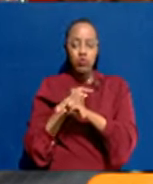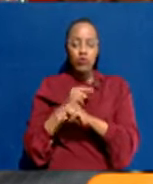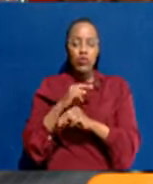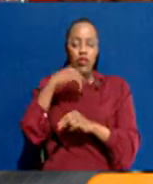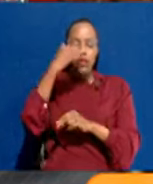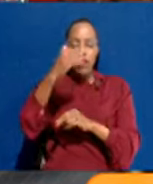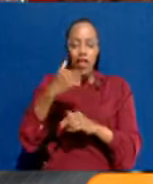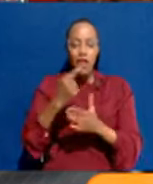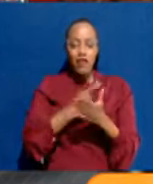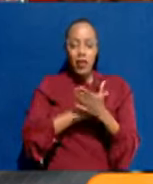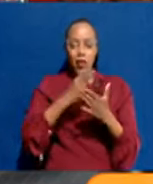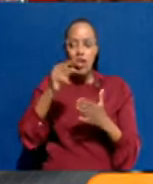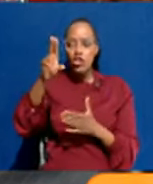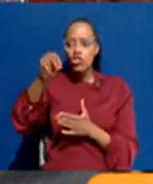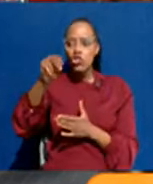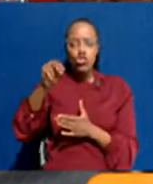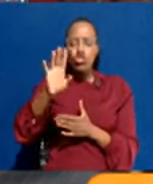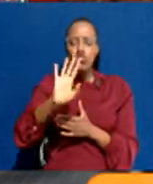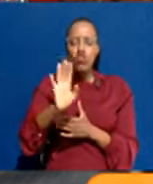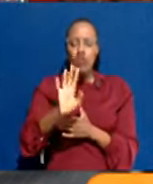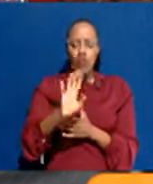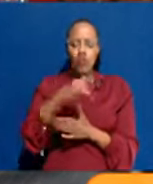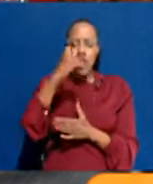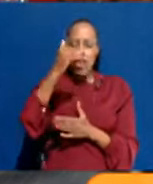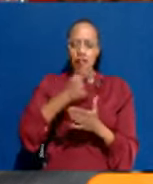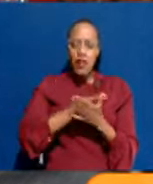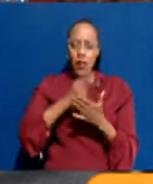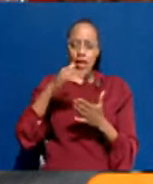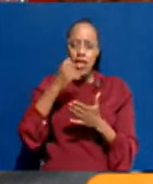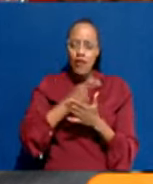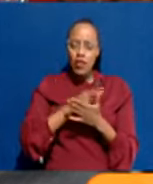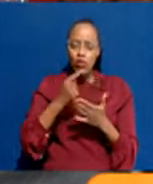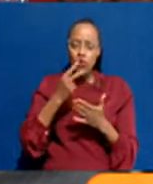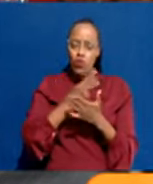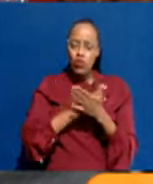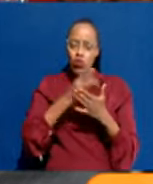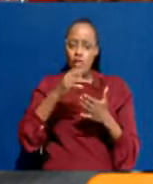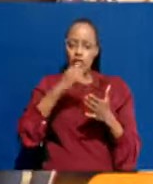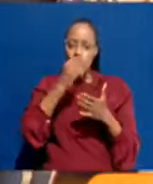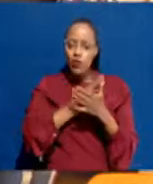Weekly. No, bi-weekly, every 2 weeks.